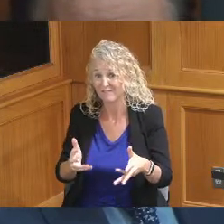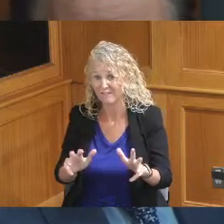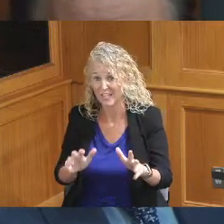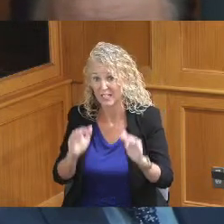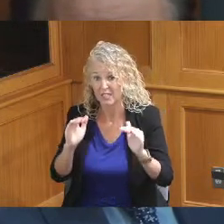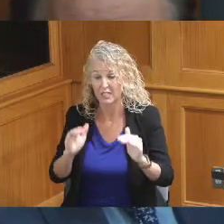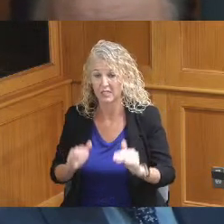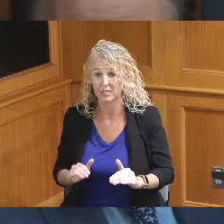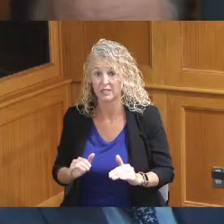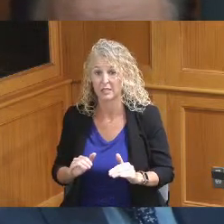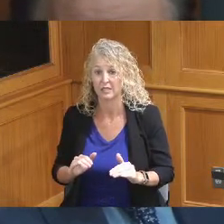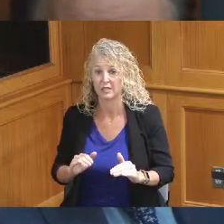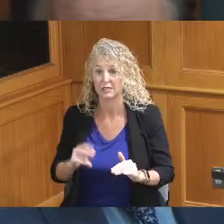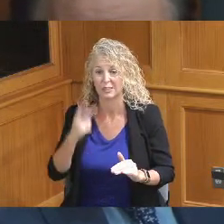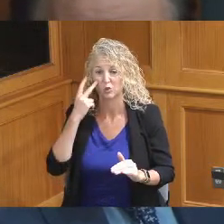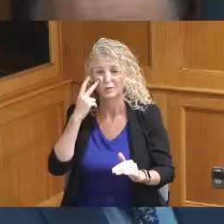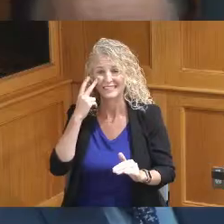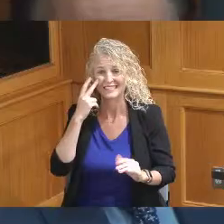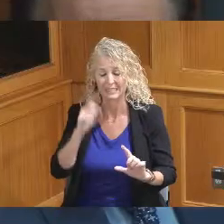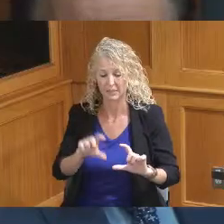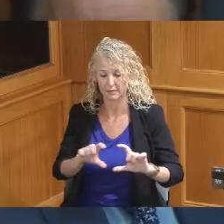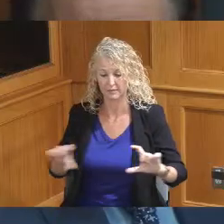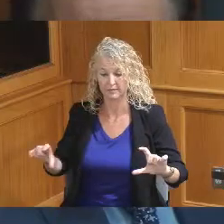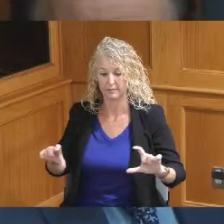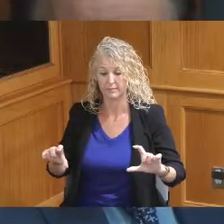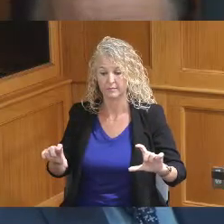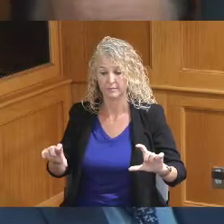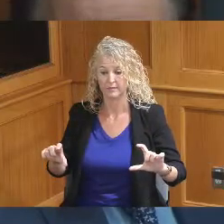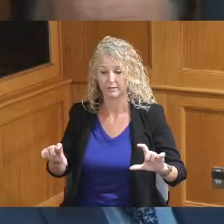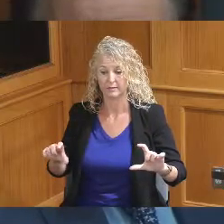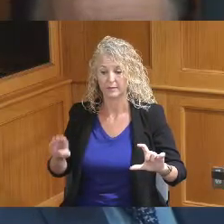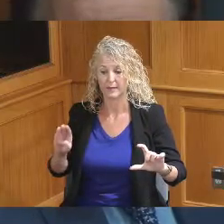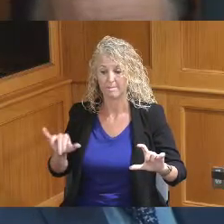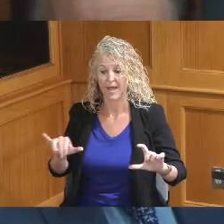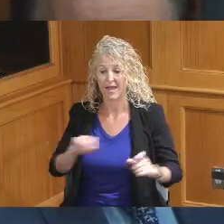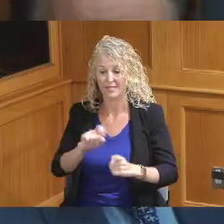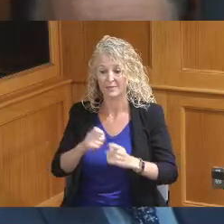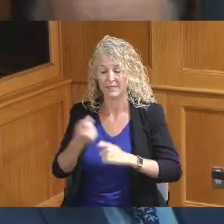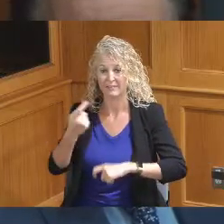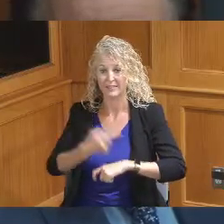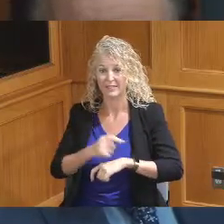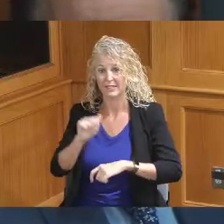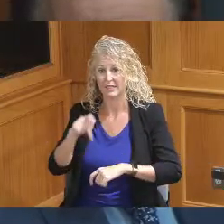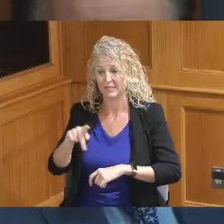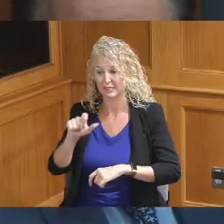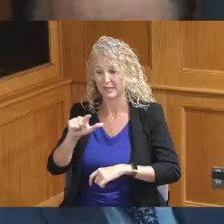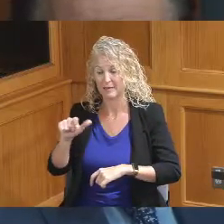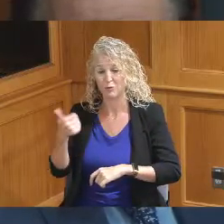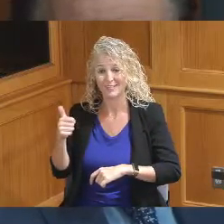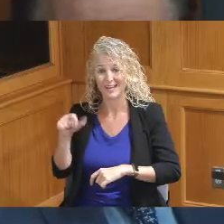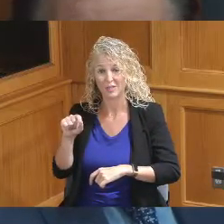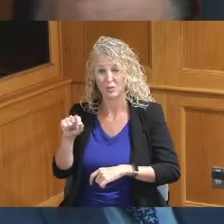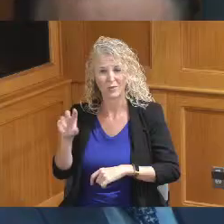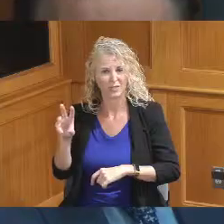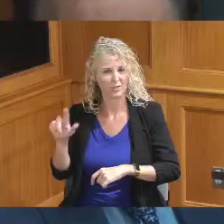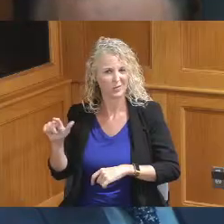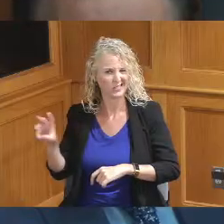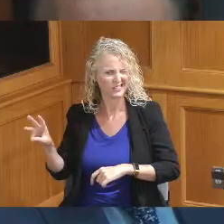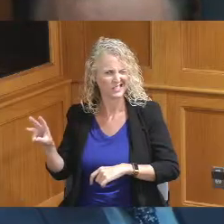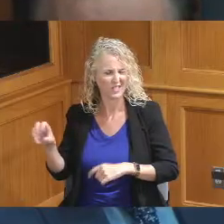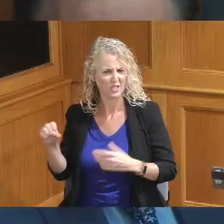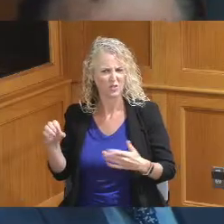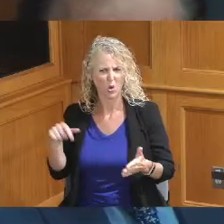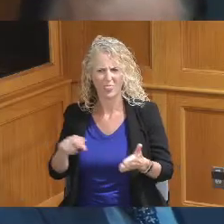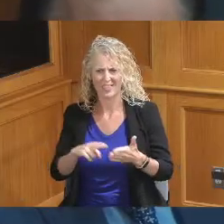down with an X by it. It says by the following date, which is April 10th, 2026. So if we go into